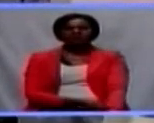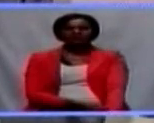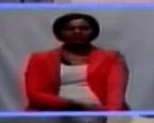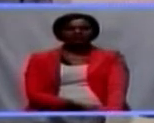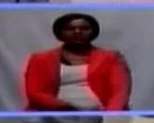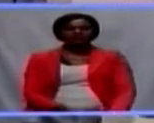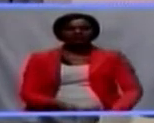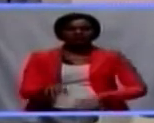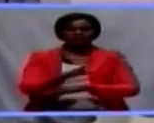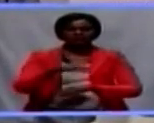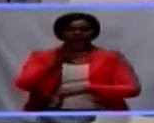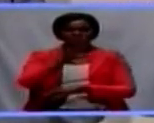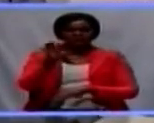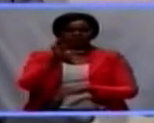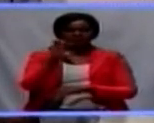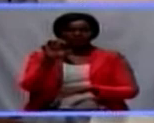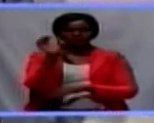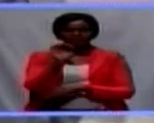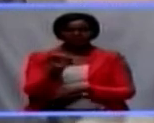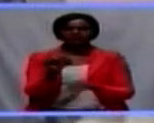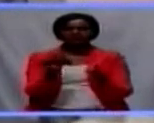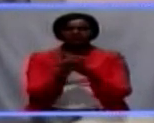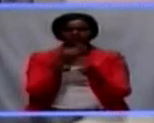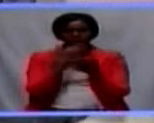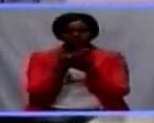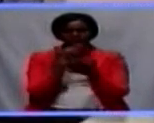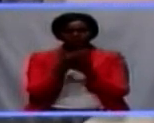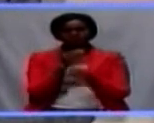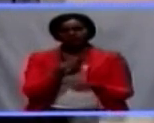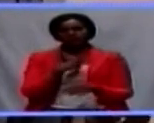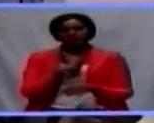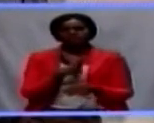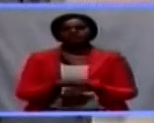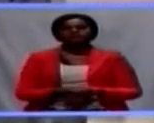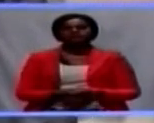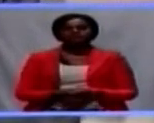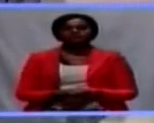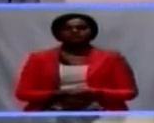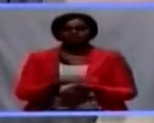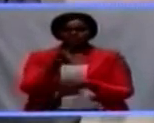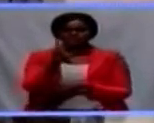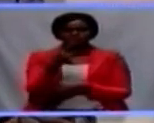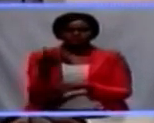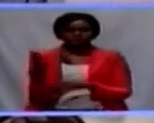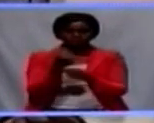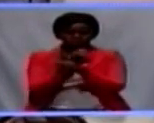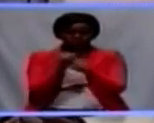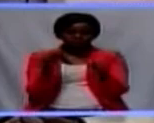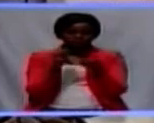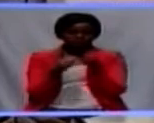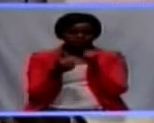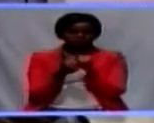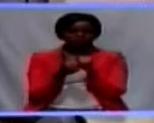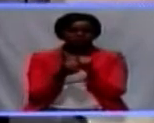by over 500%, and it's doing extremely well. Then the second thing we have done to address that problem is the amnesty.